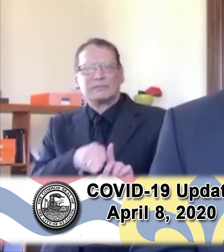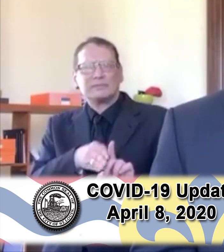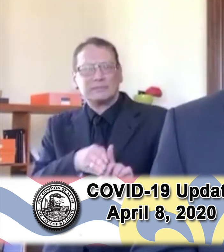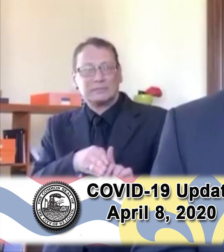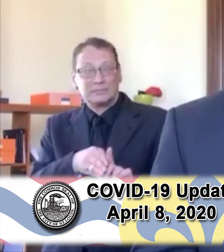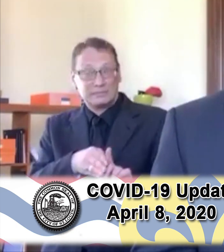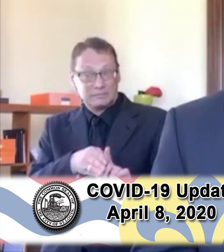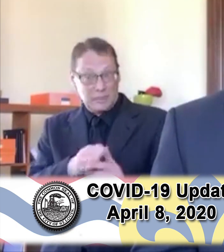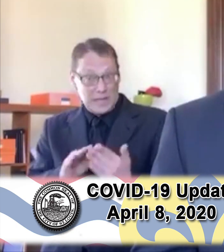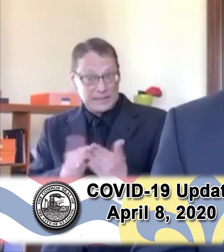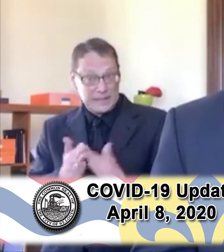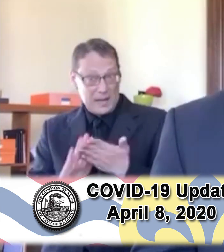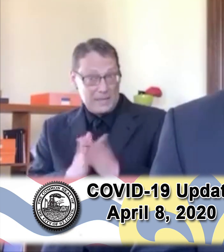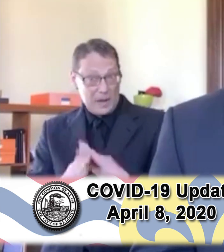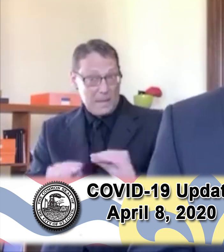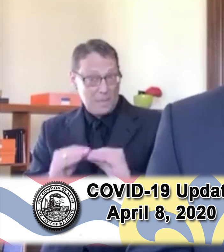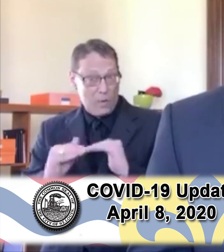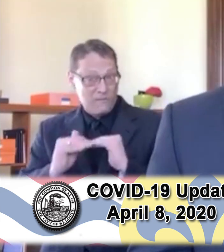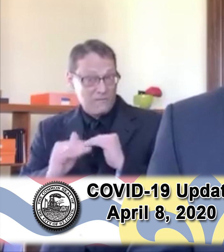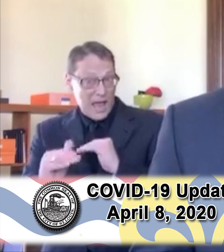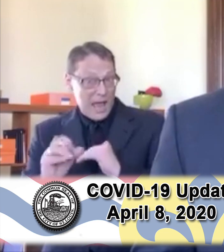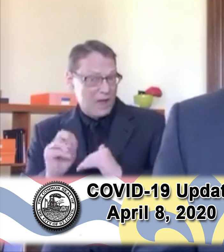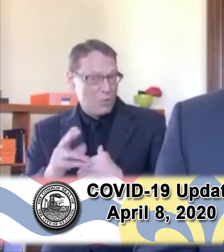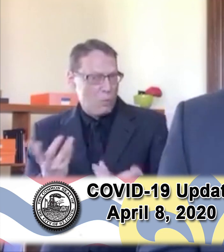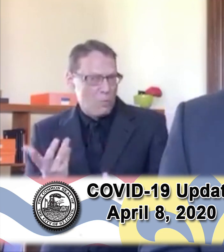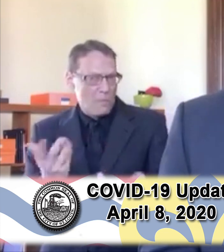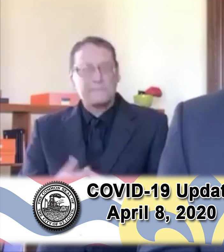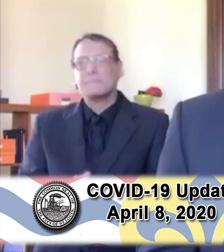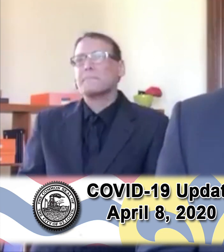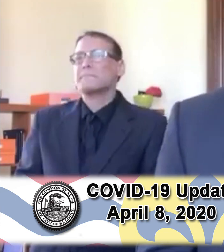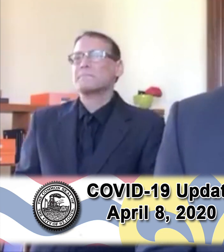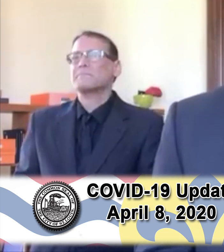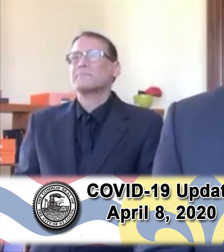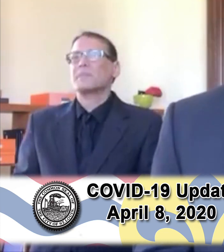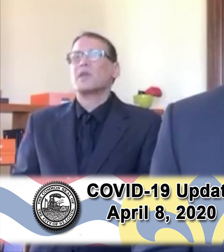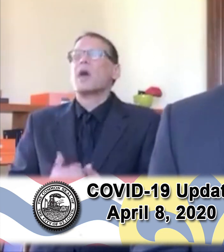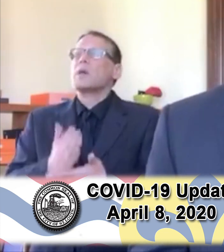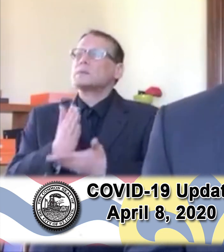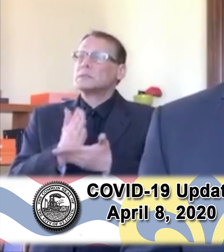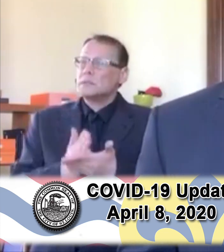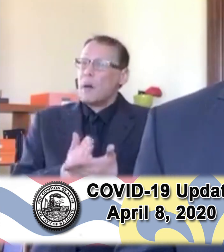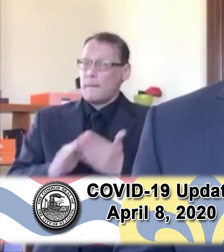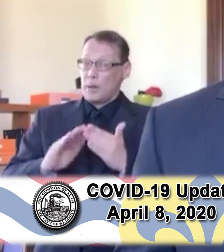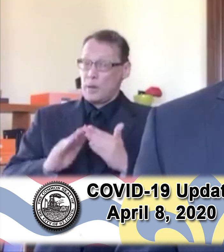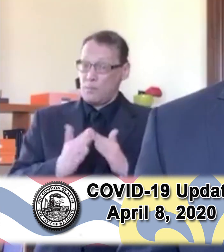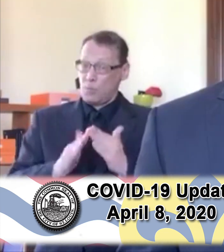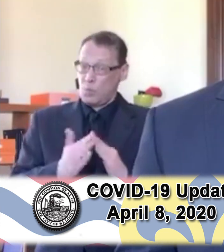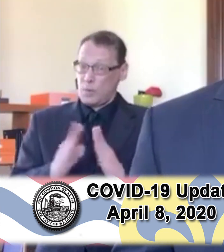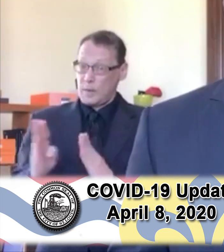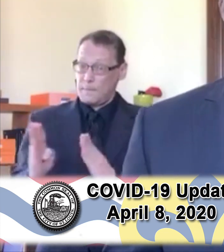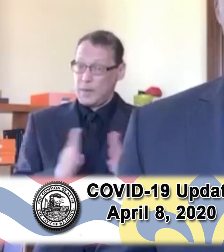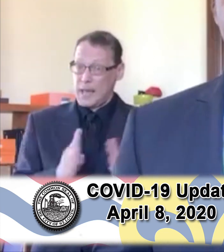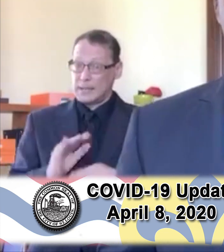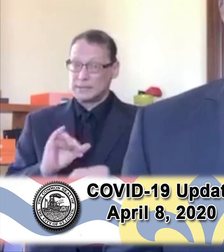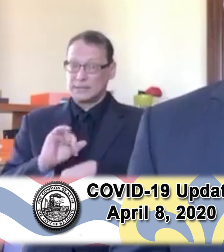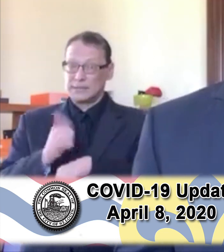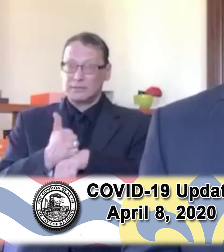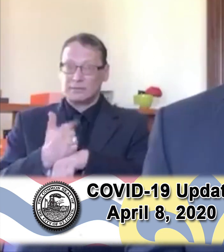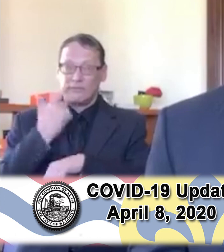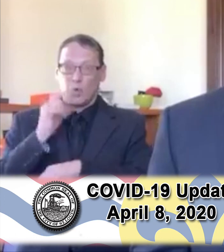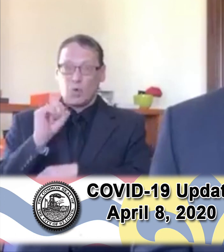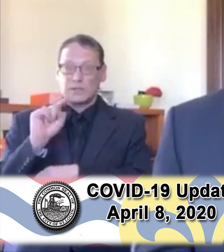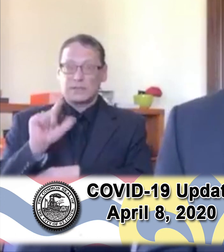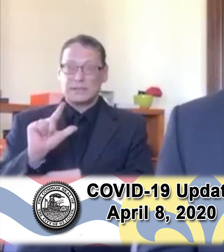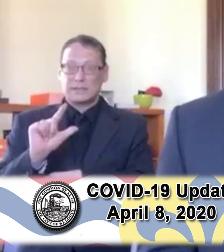when that might be happening, if not already? For some of the community mitigation strategies that have been implemented for the city of St. Louis, for example,